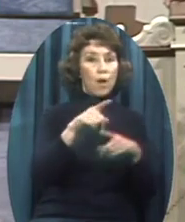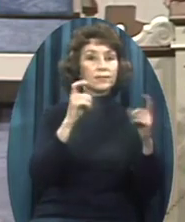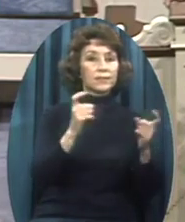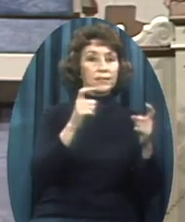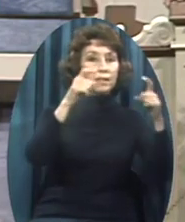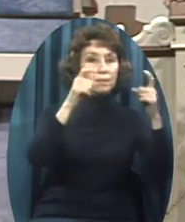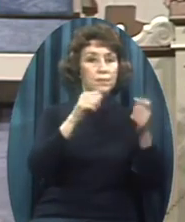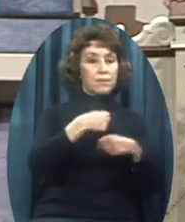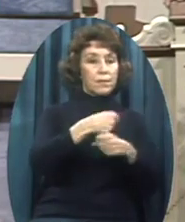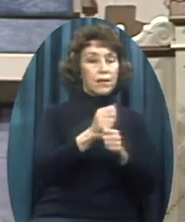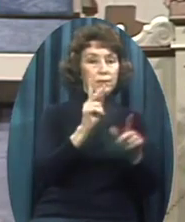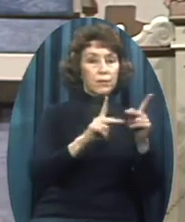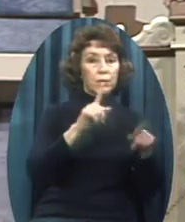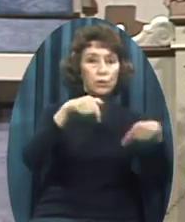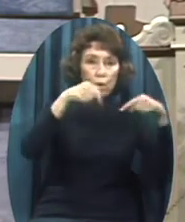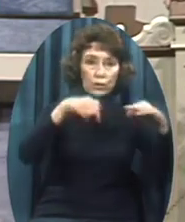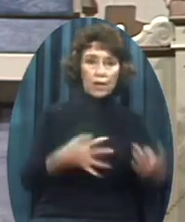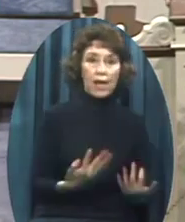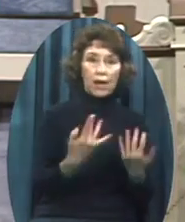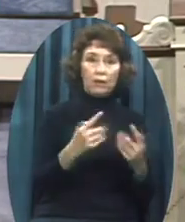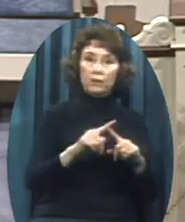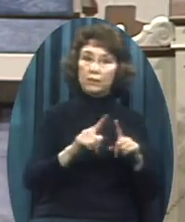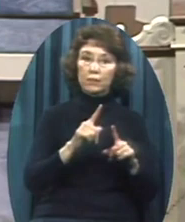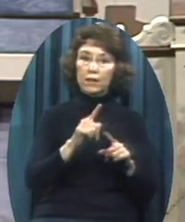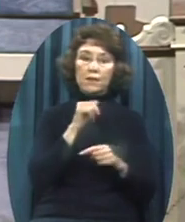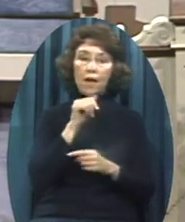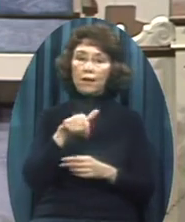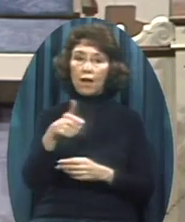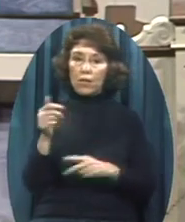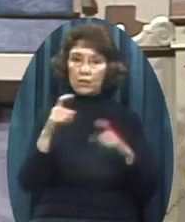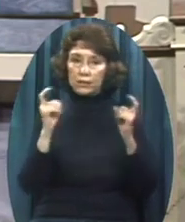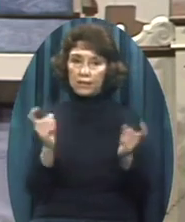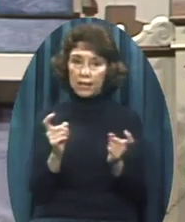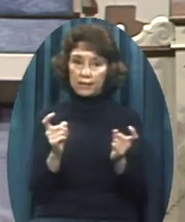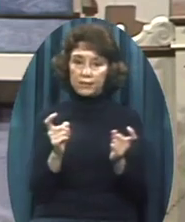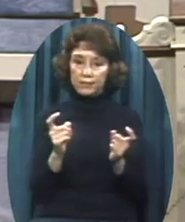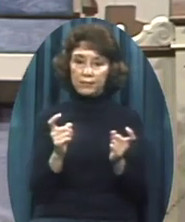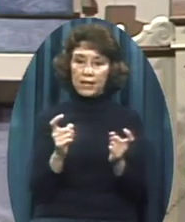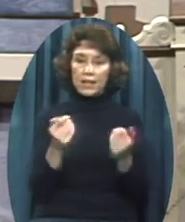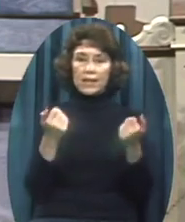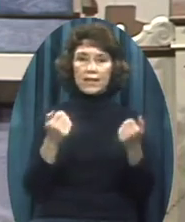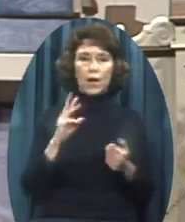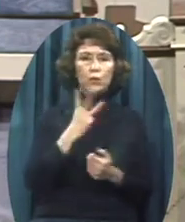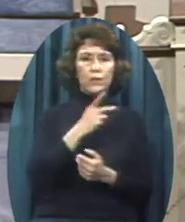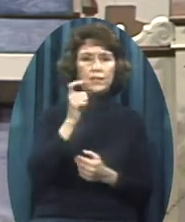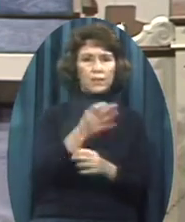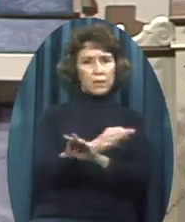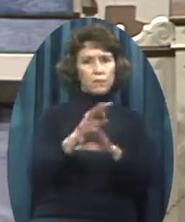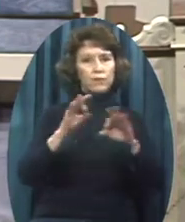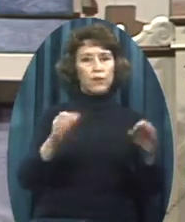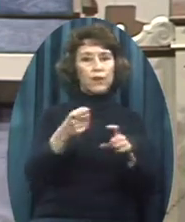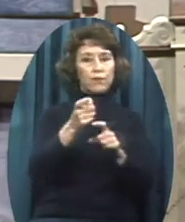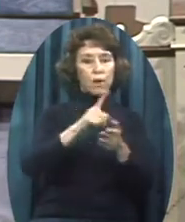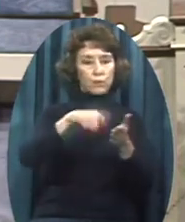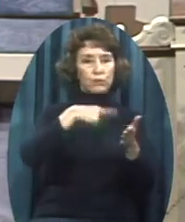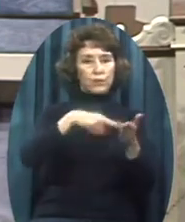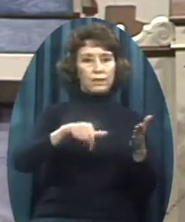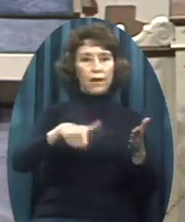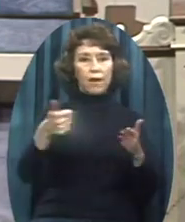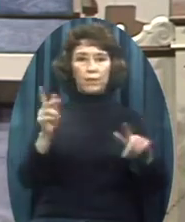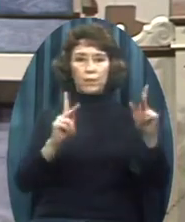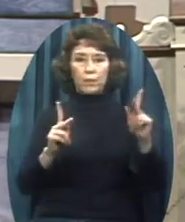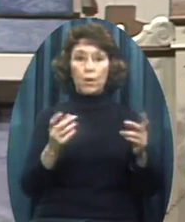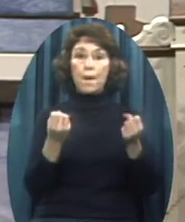you be not judged. Let's ask God to deliver us from that. Many of our pastors spend half their pulpit